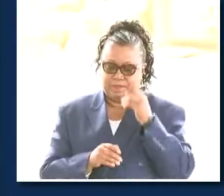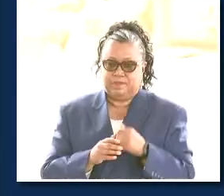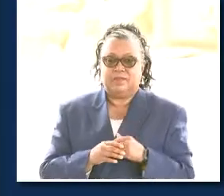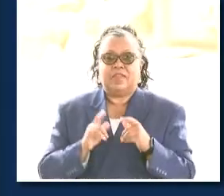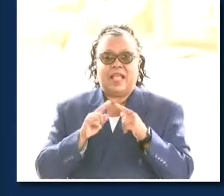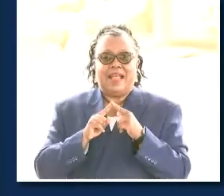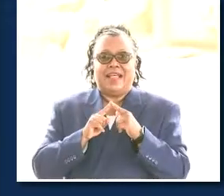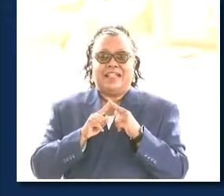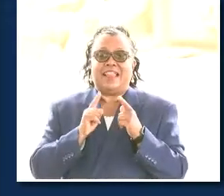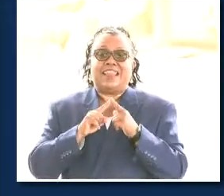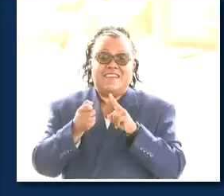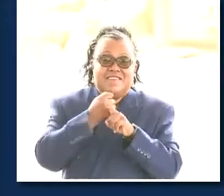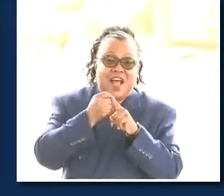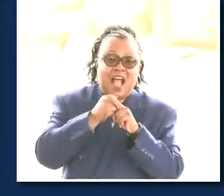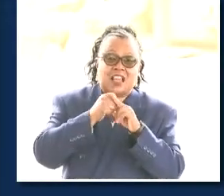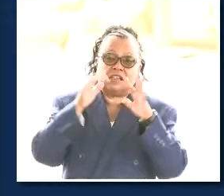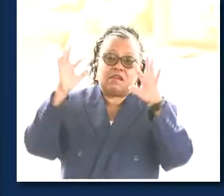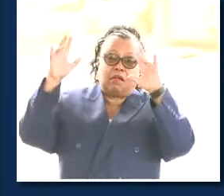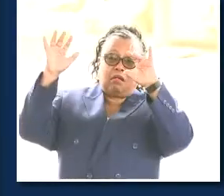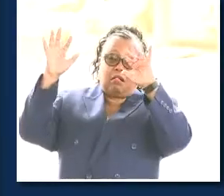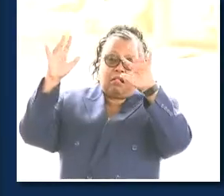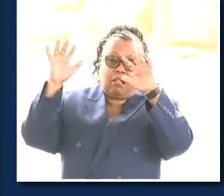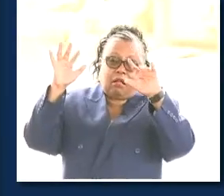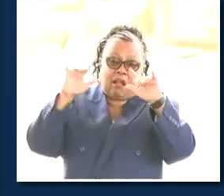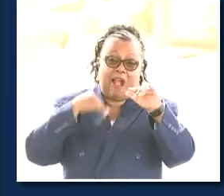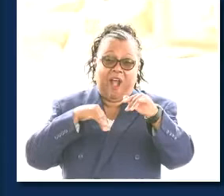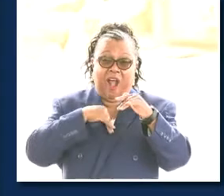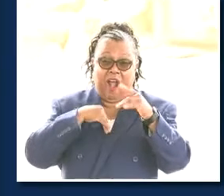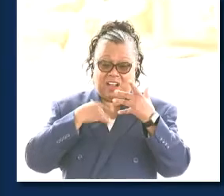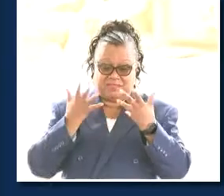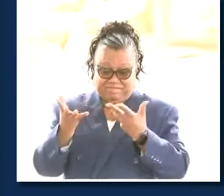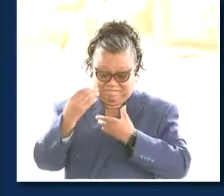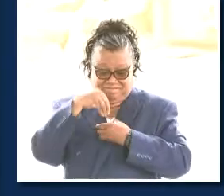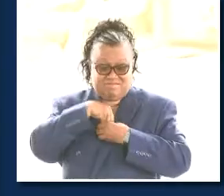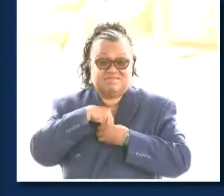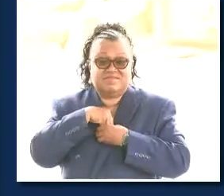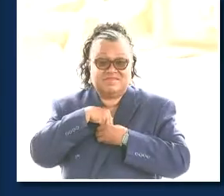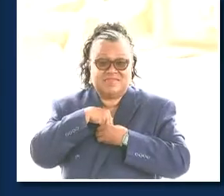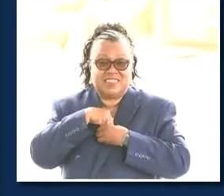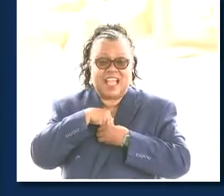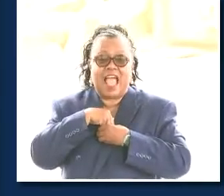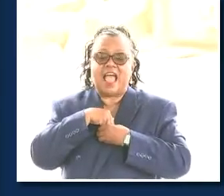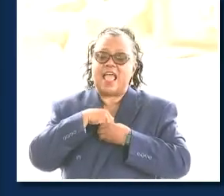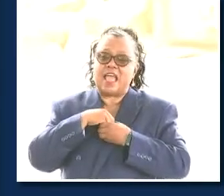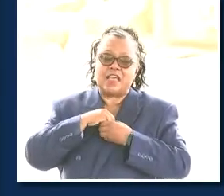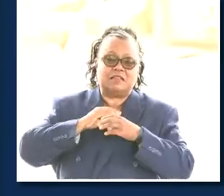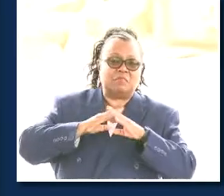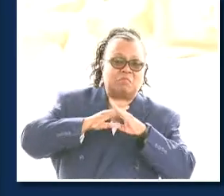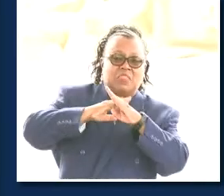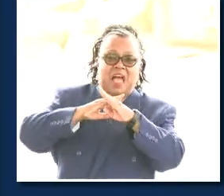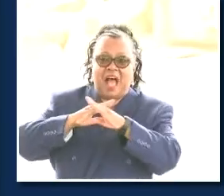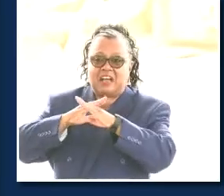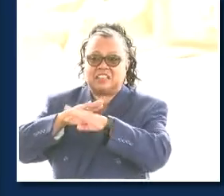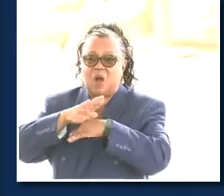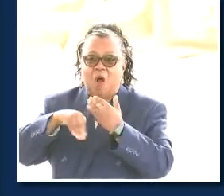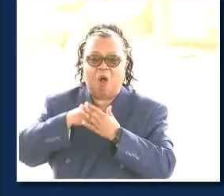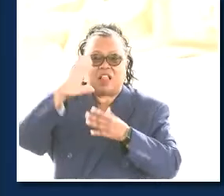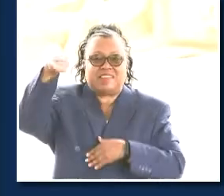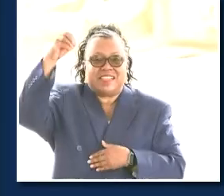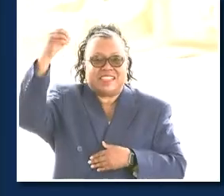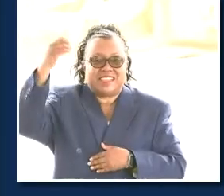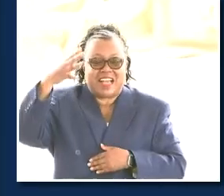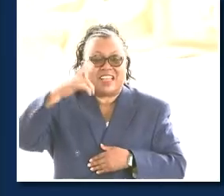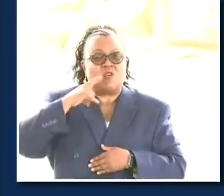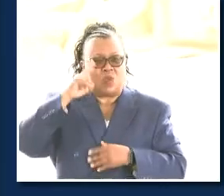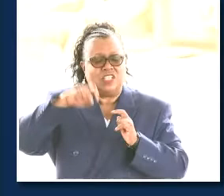The cloud of violence that hangs over our heads and blots out all of the sunshine